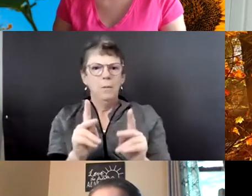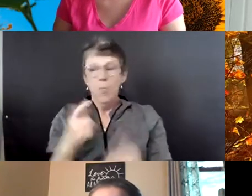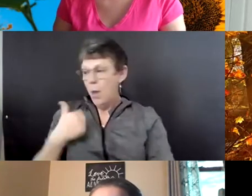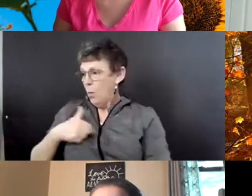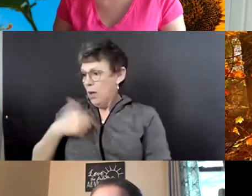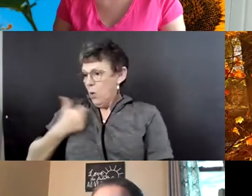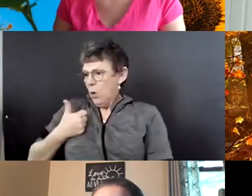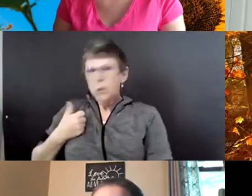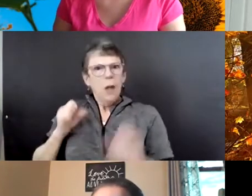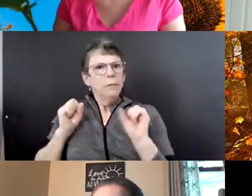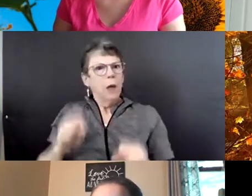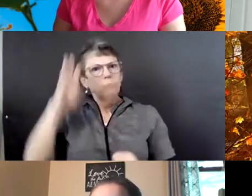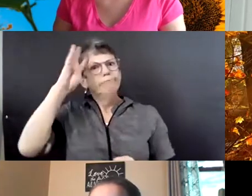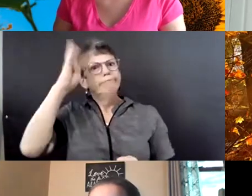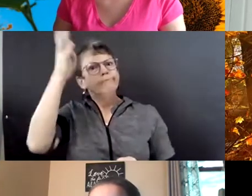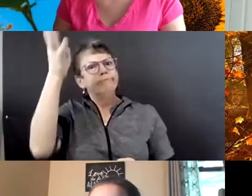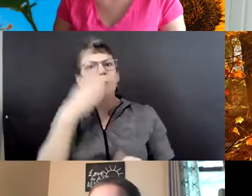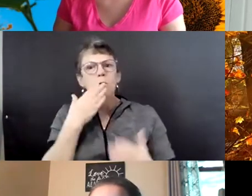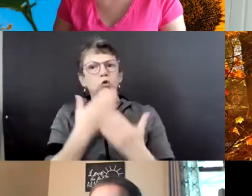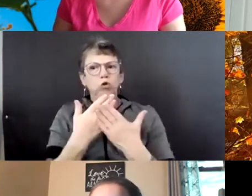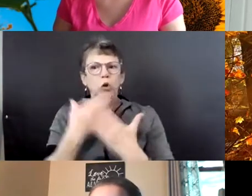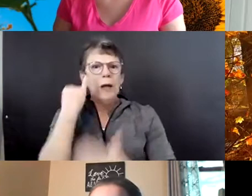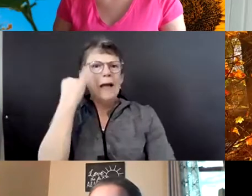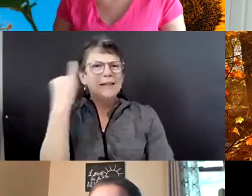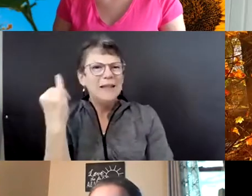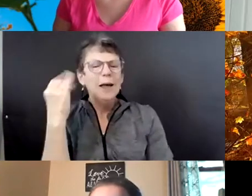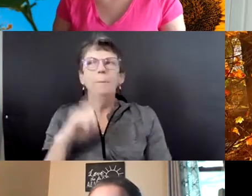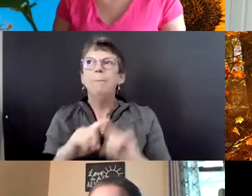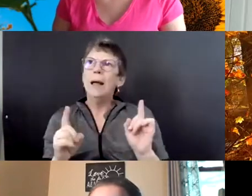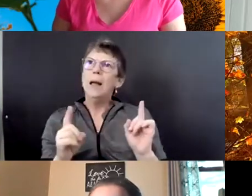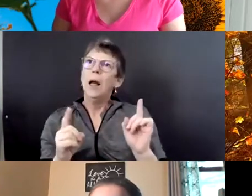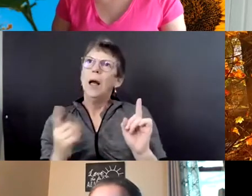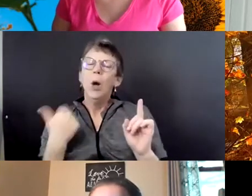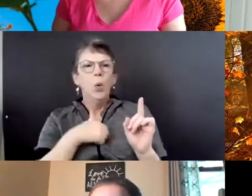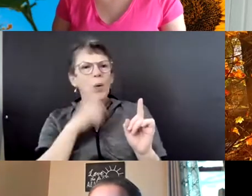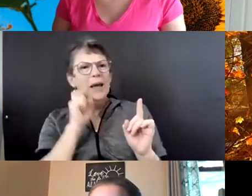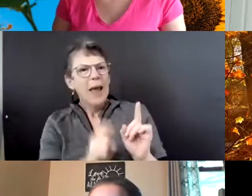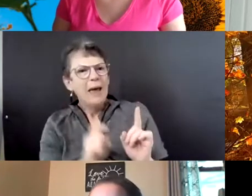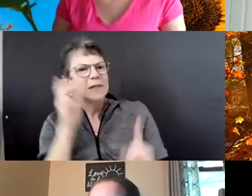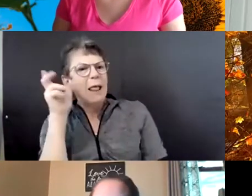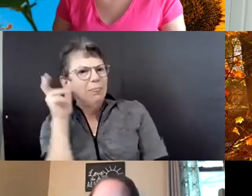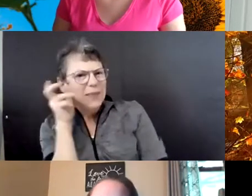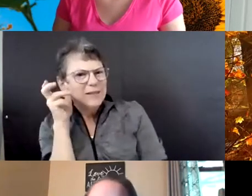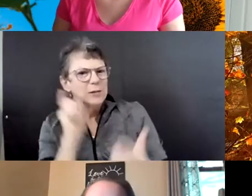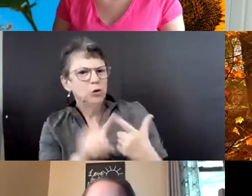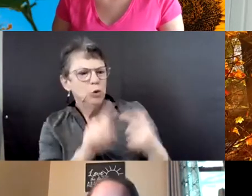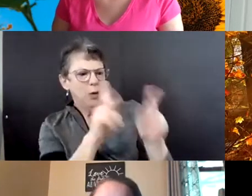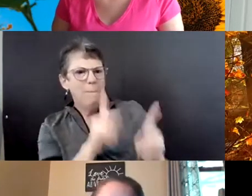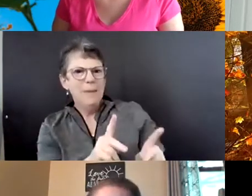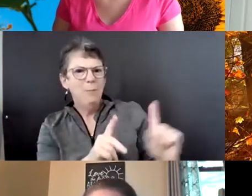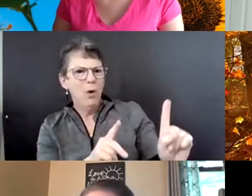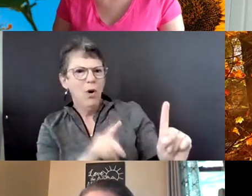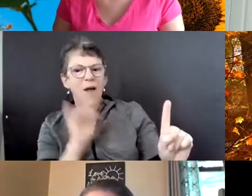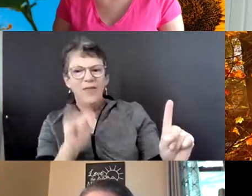people who those policies affect, because we don't always think about the implications of that. So that's why